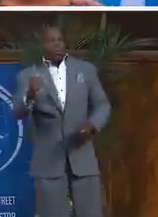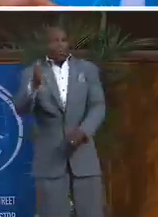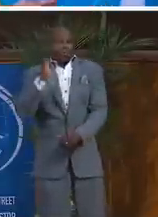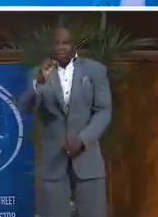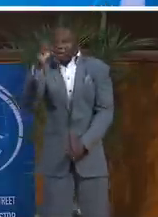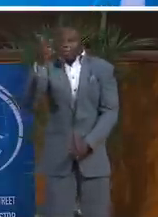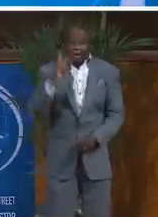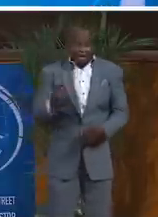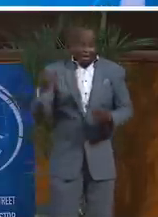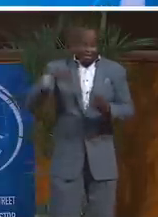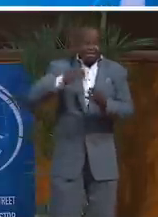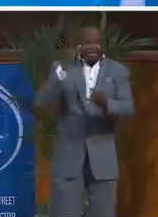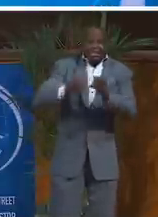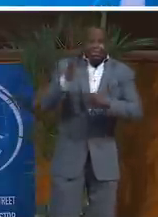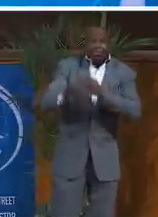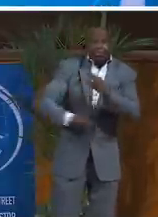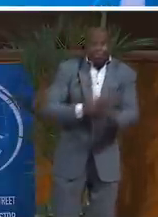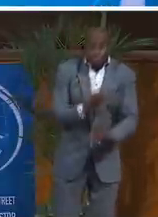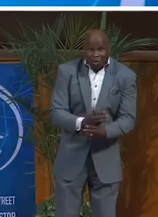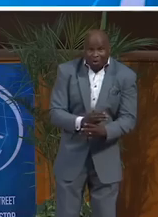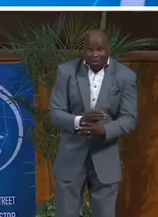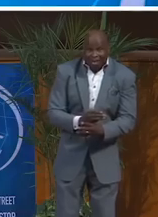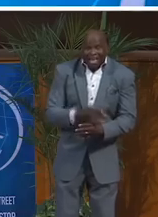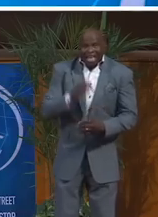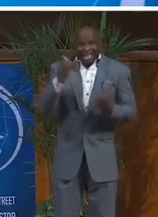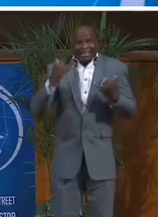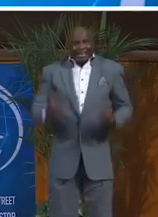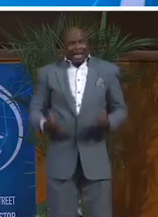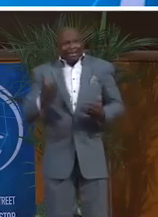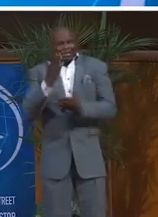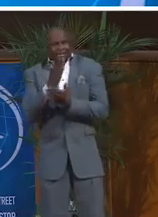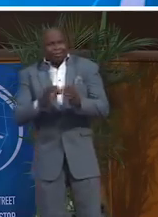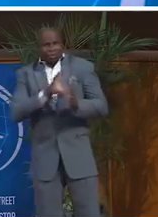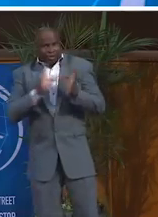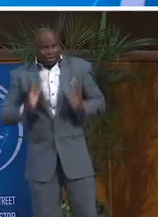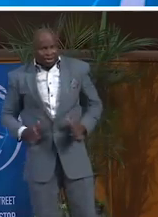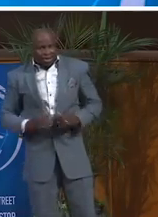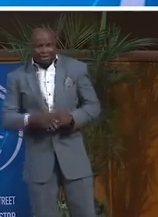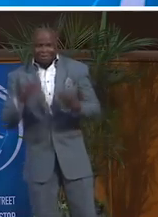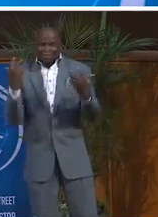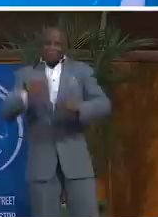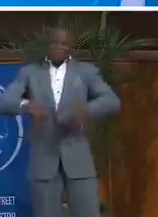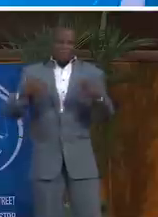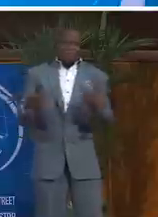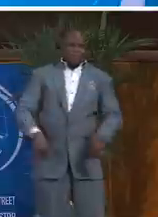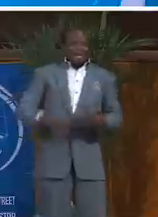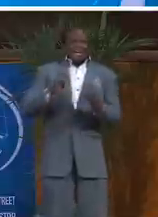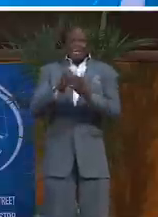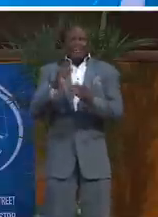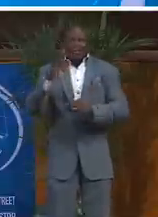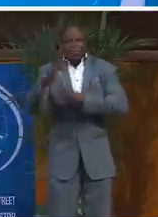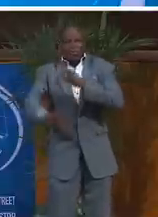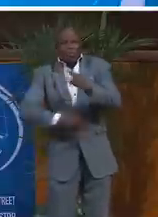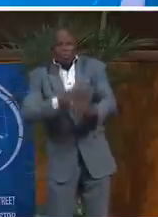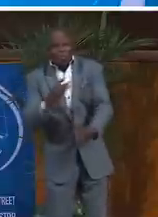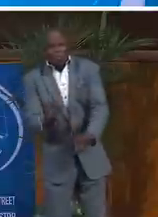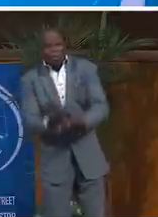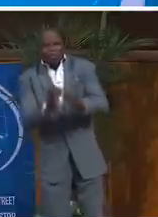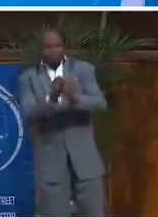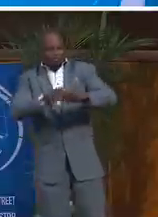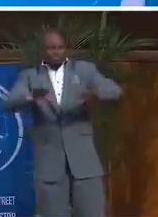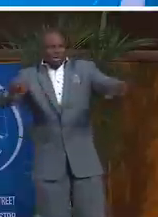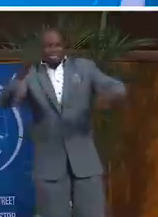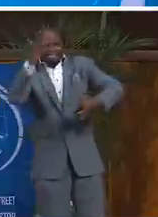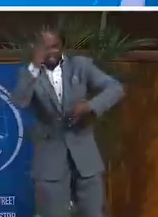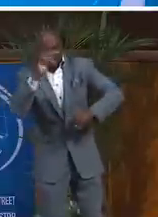back till the end. And now here are some Christians in a global pandemic, only